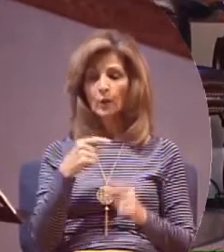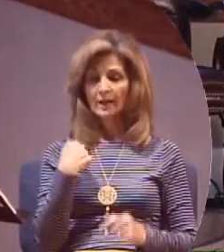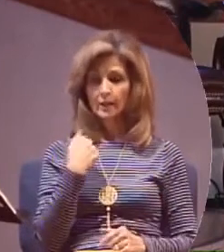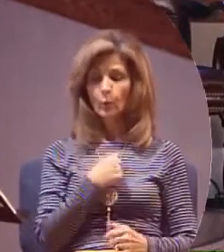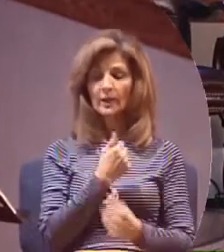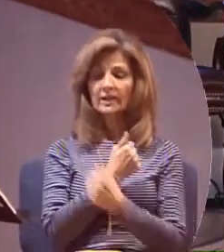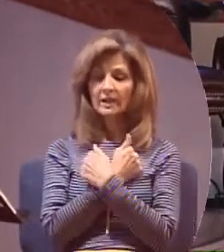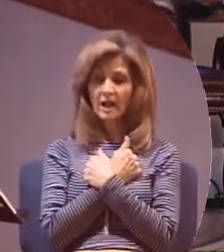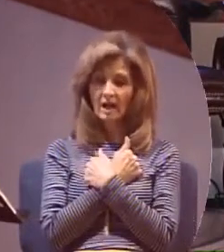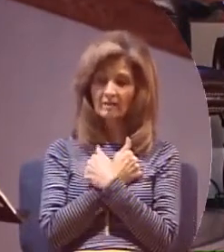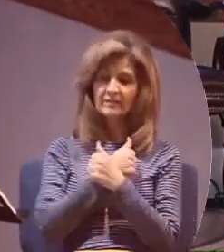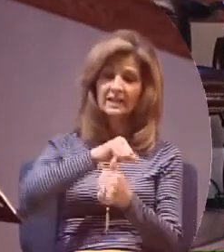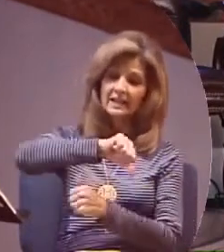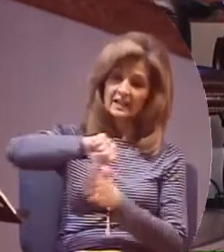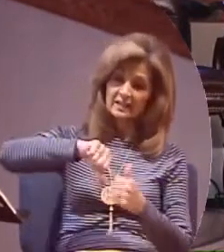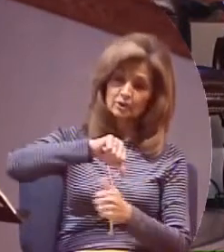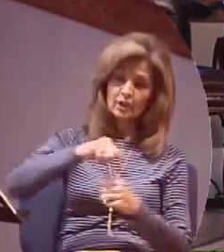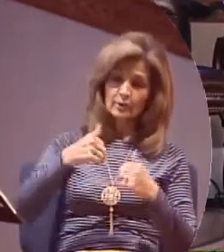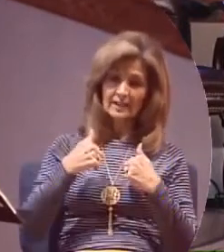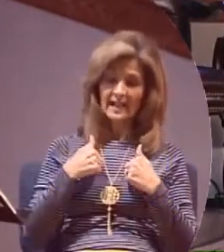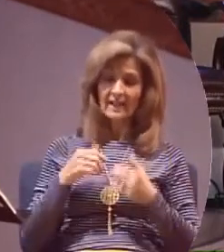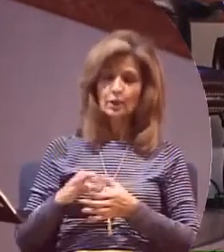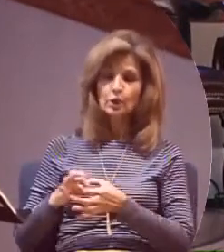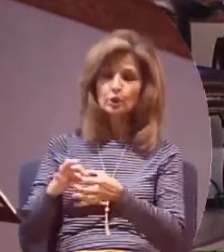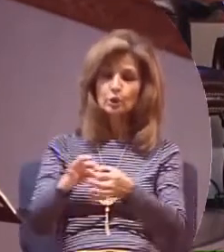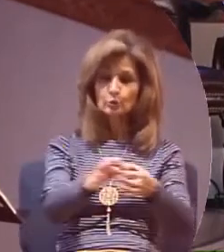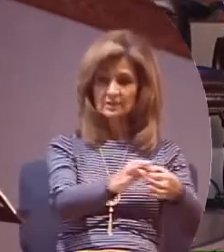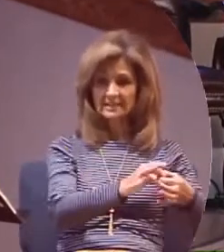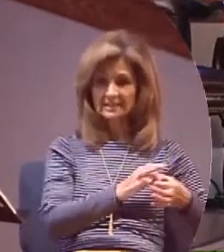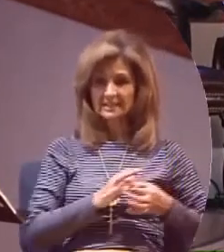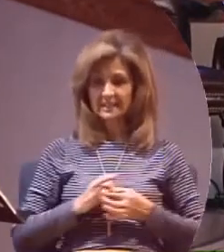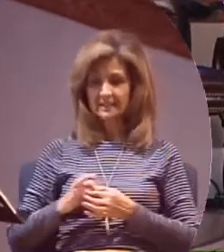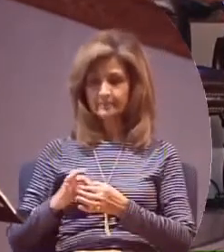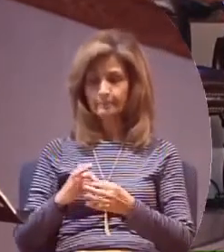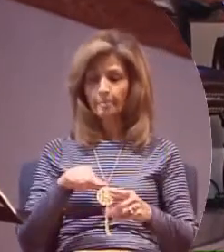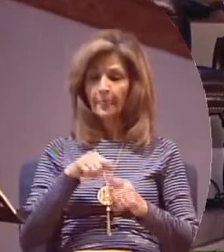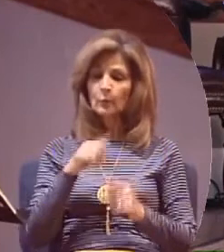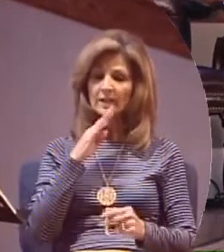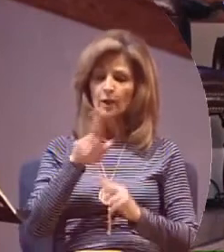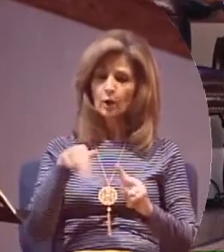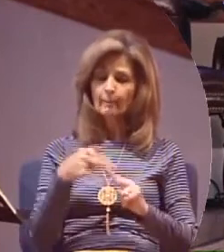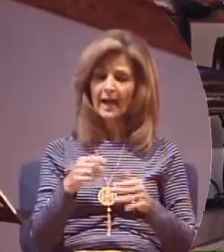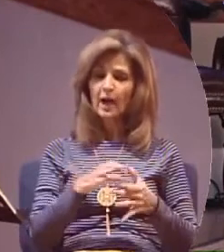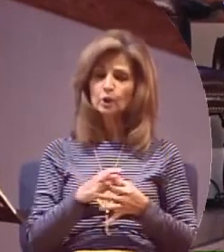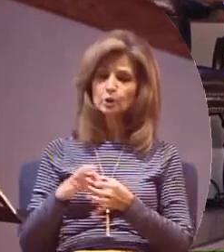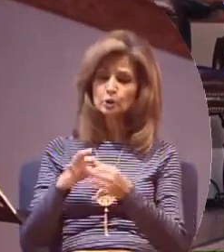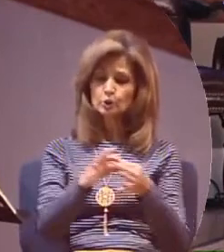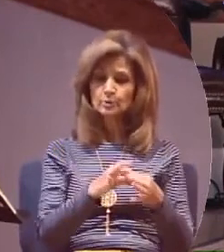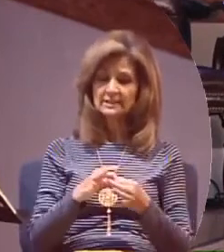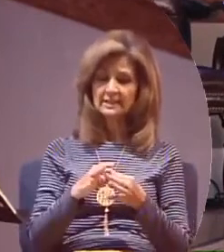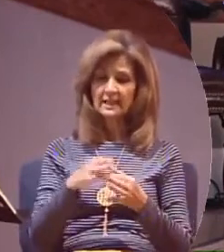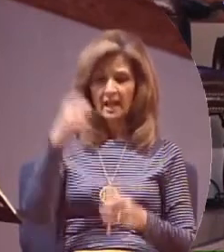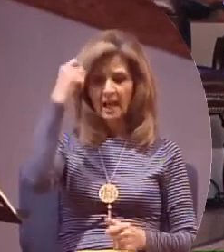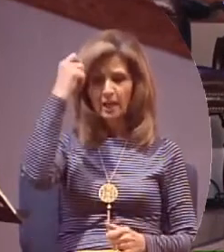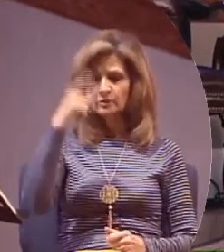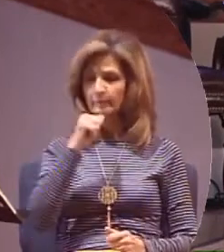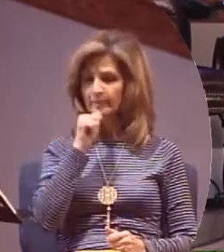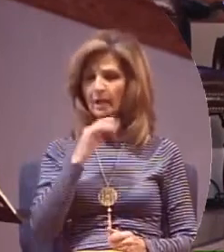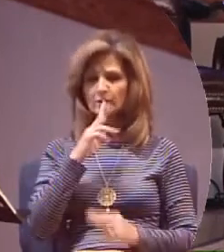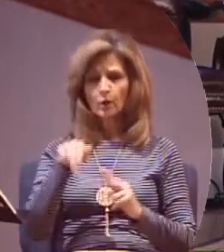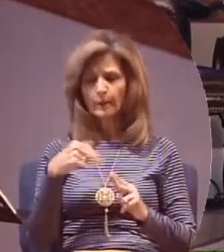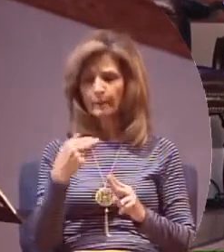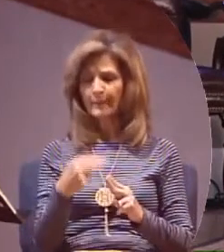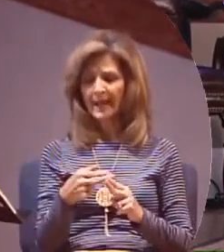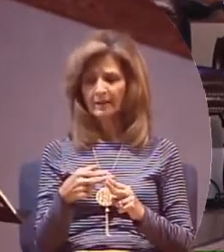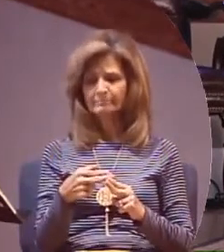love each other and have unity. Now, when I talk about unity, I want you to understand that I'm not talking about